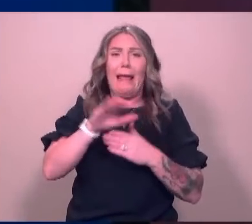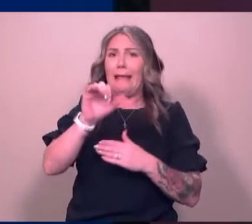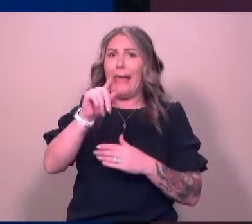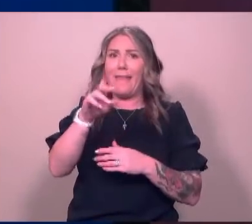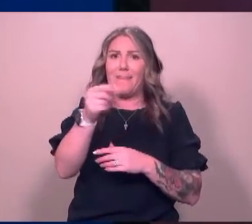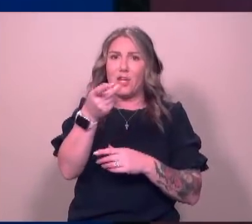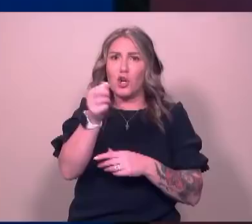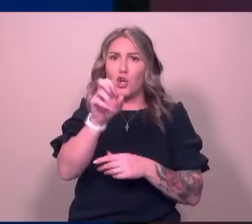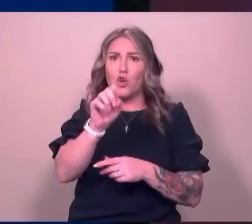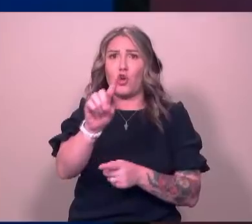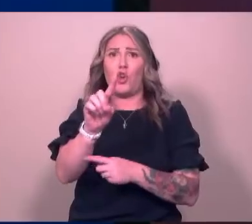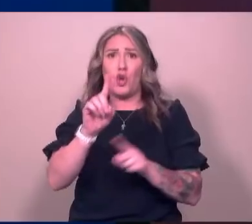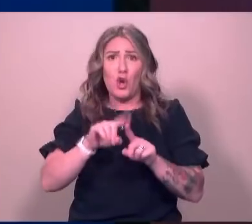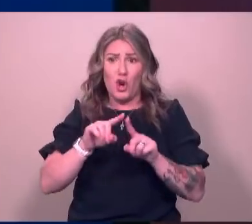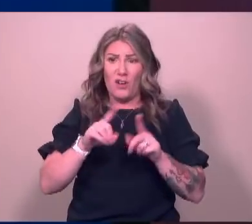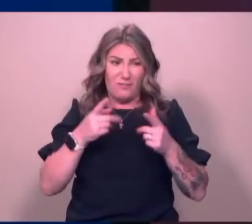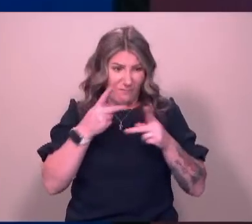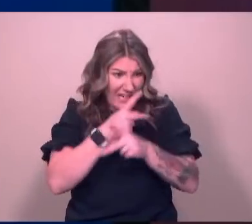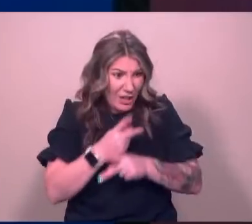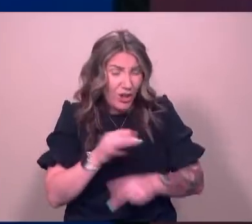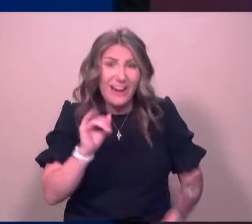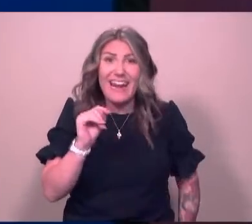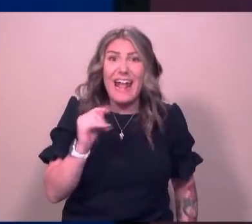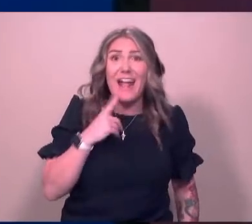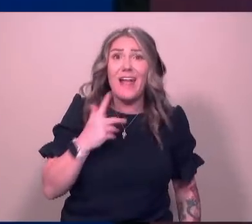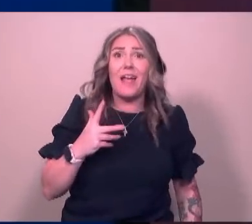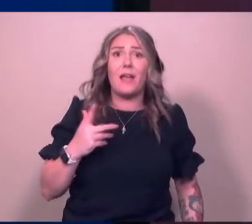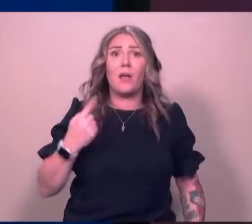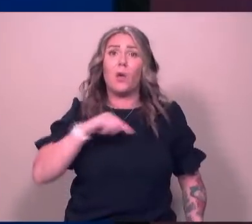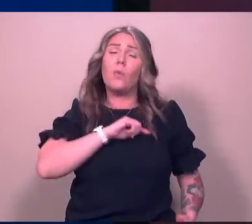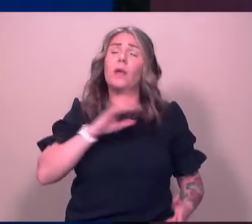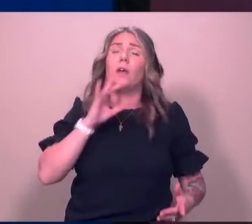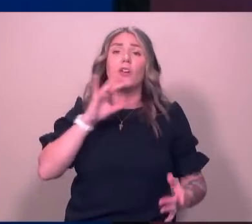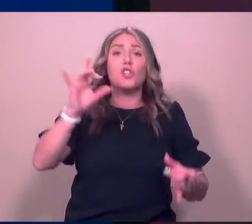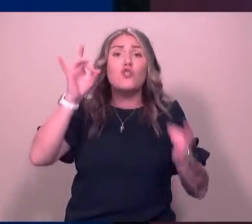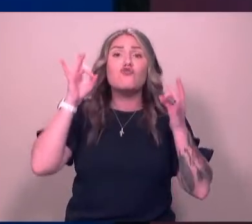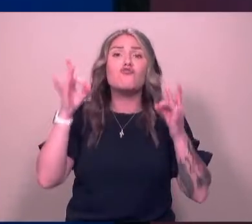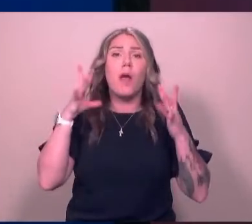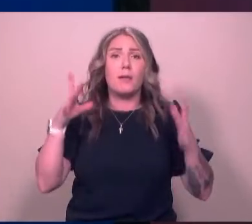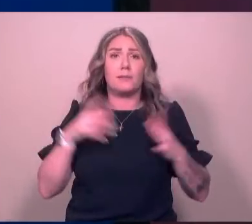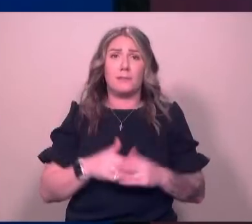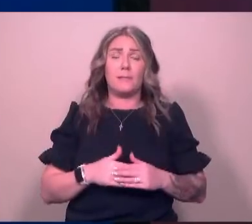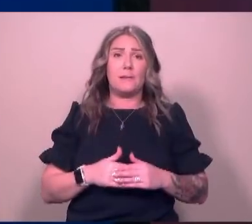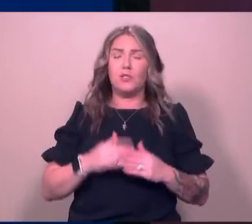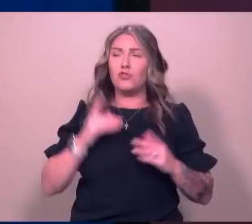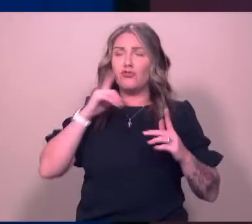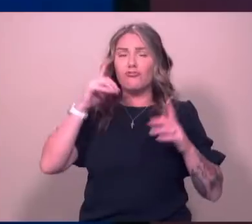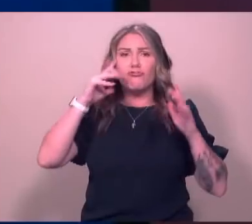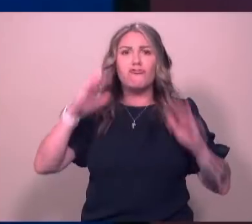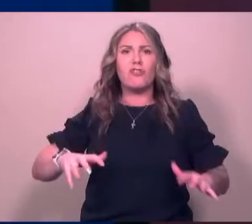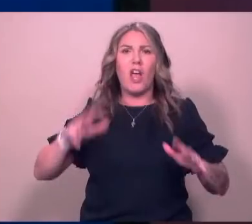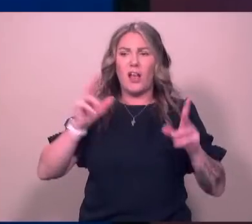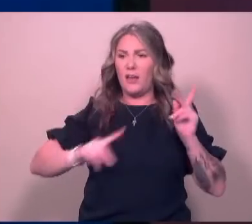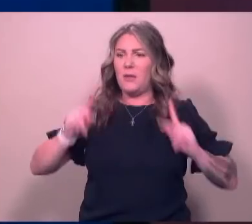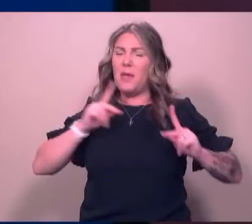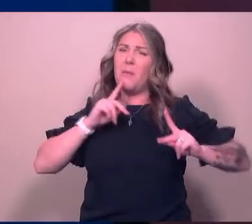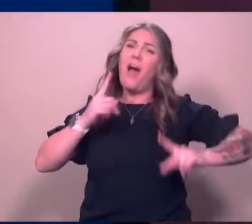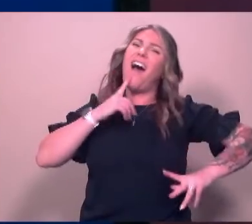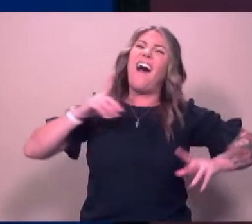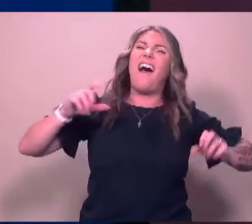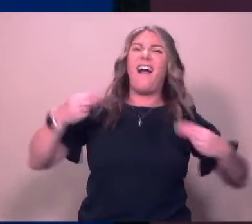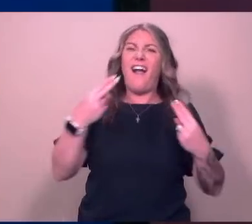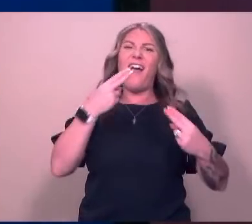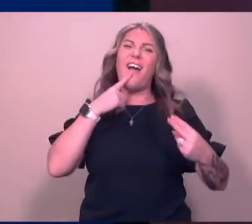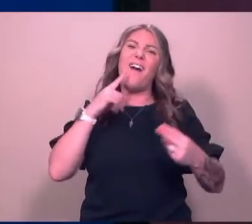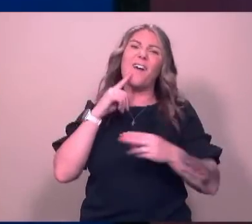how to do it." That is, we are in crisis, and it's shocking to me that people want to declare victory when we're at